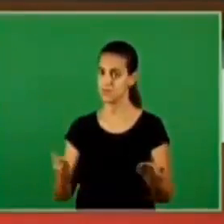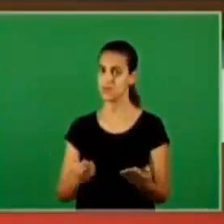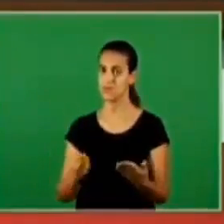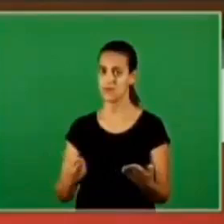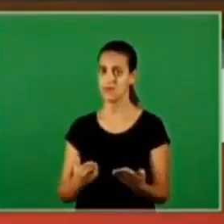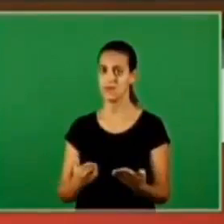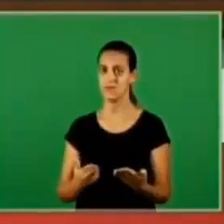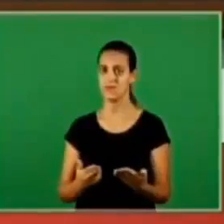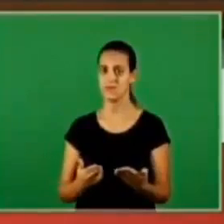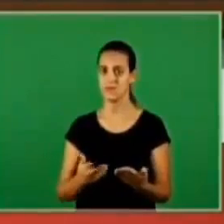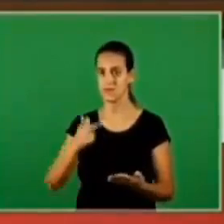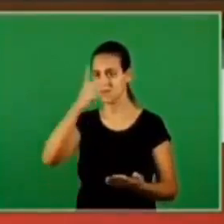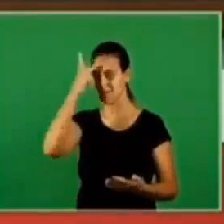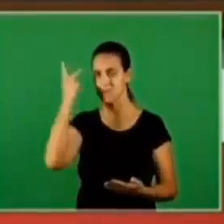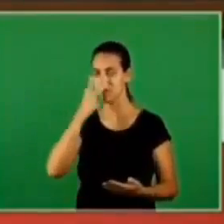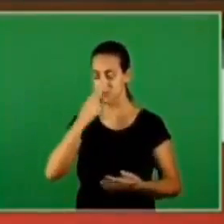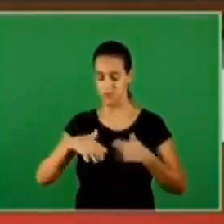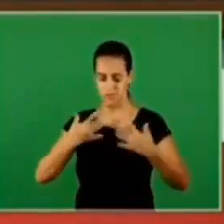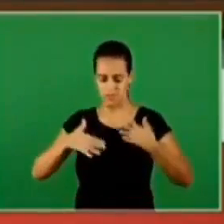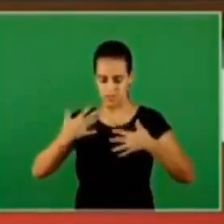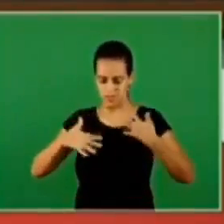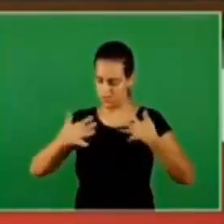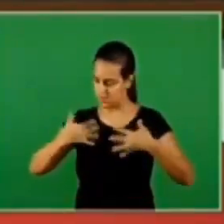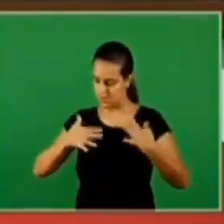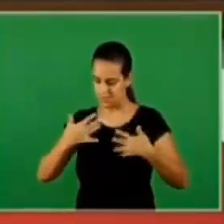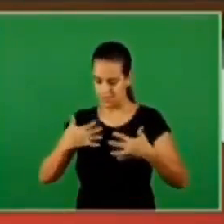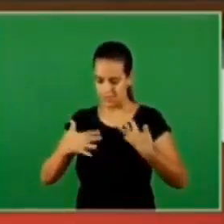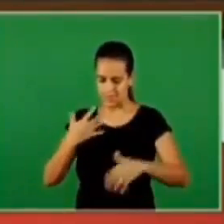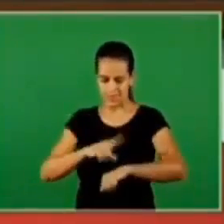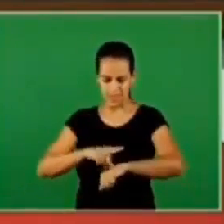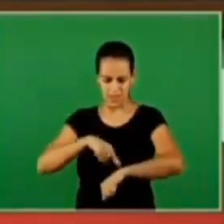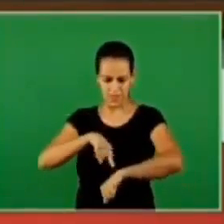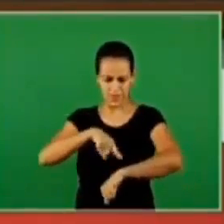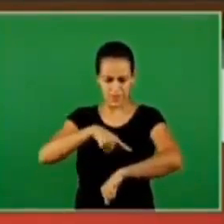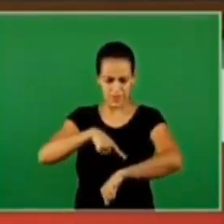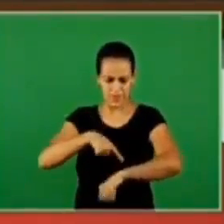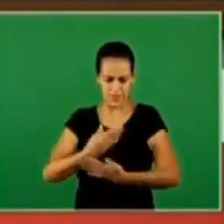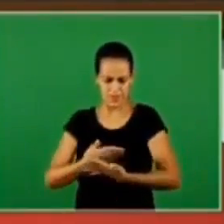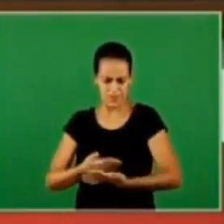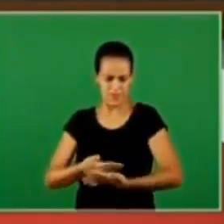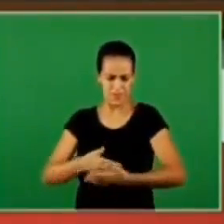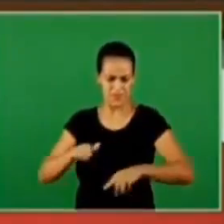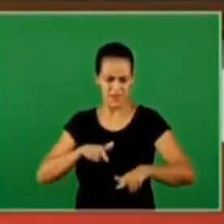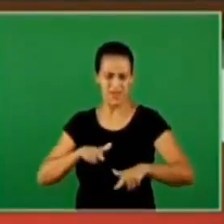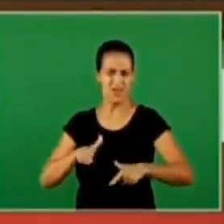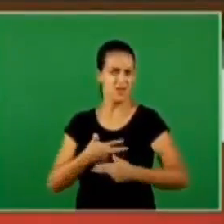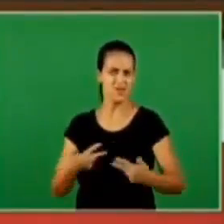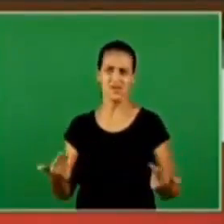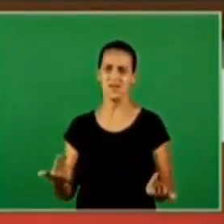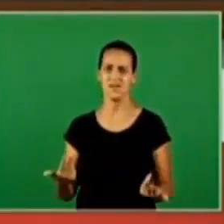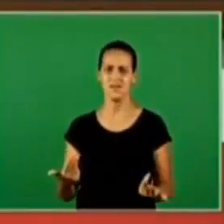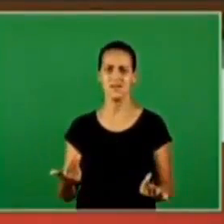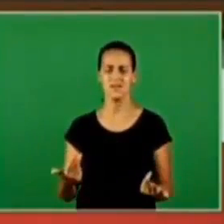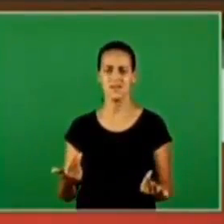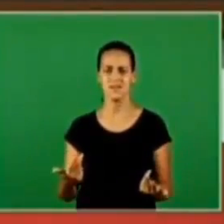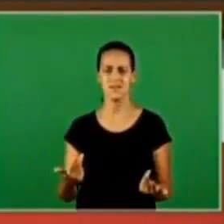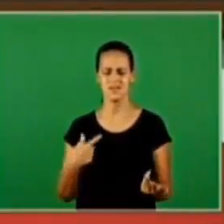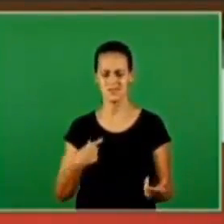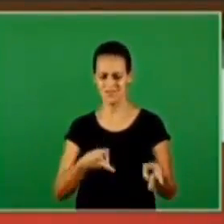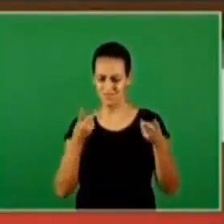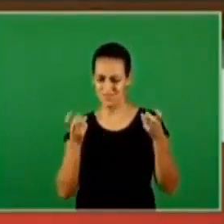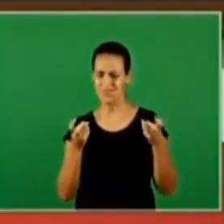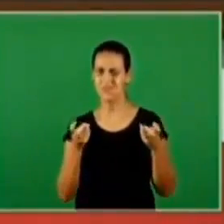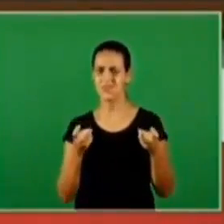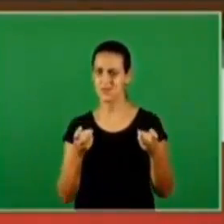turns to this time where the person wants to live as much as they want to live in this world. And that's what we're